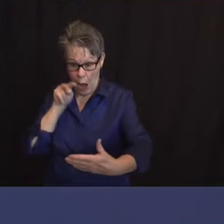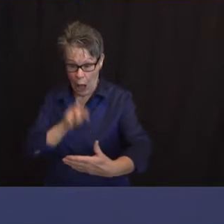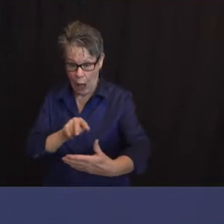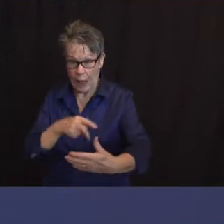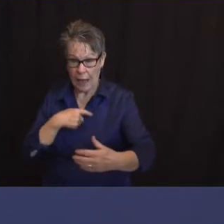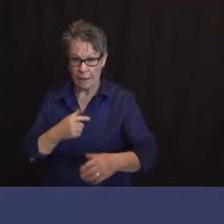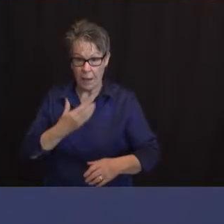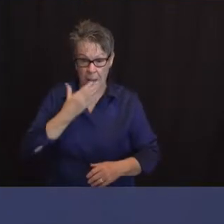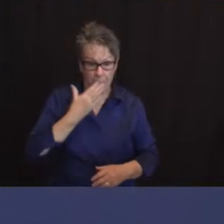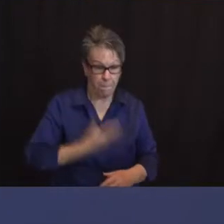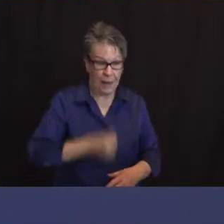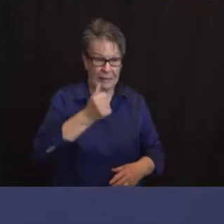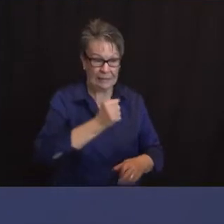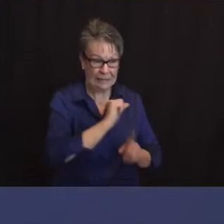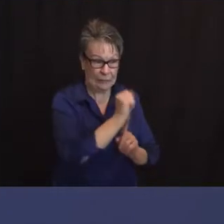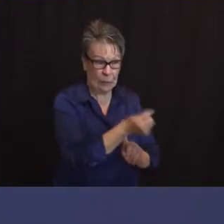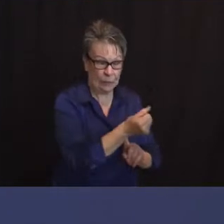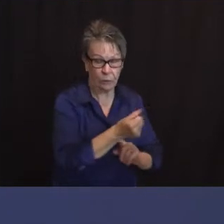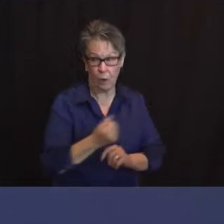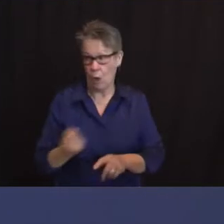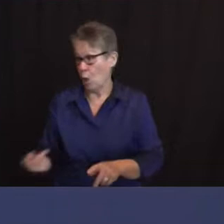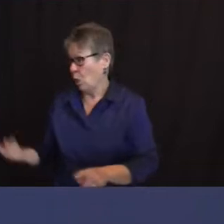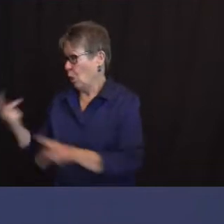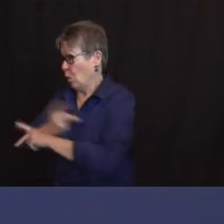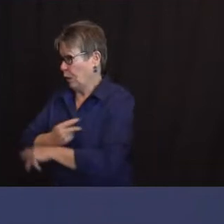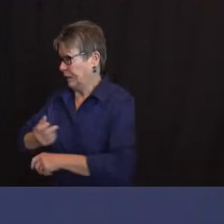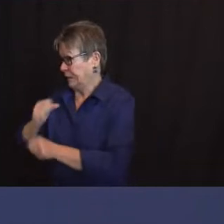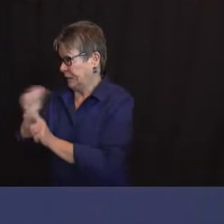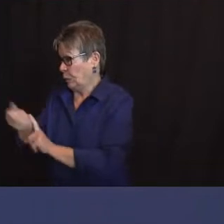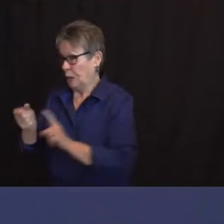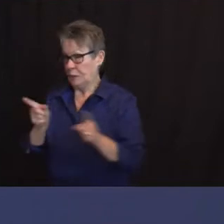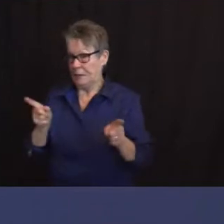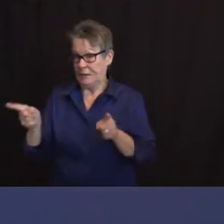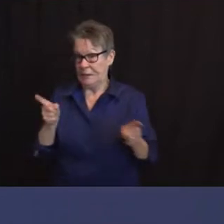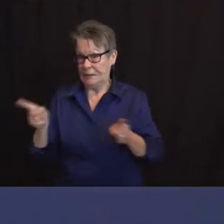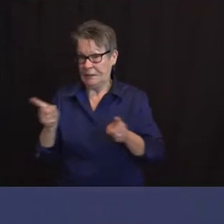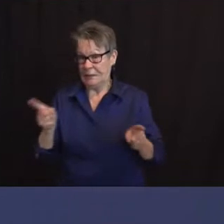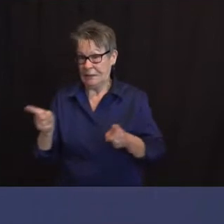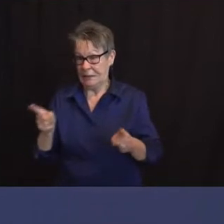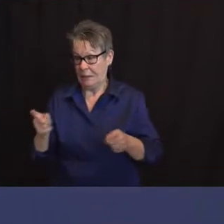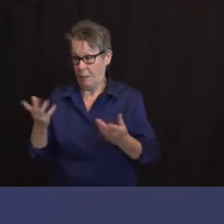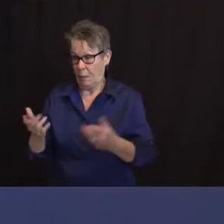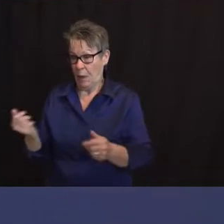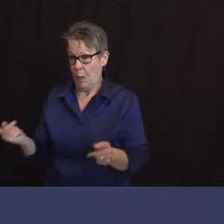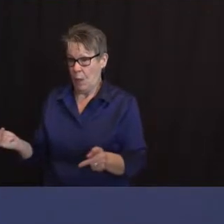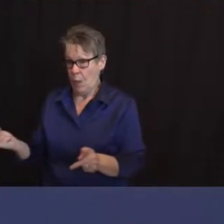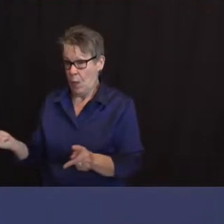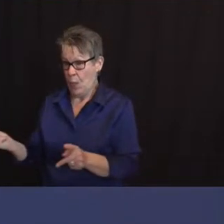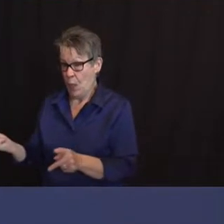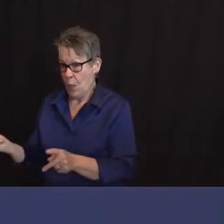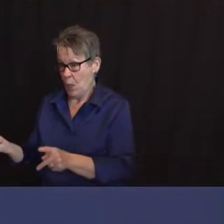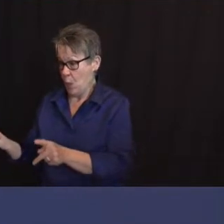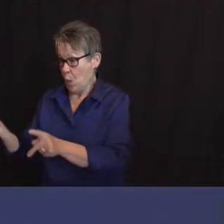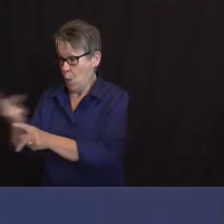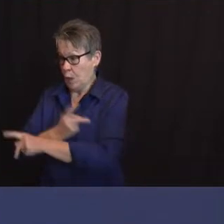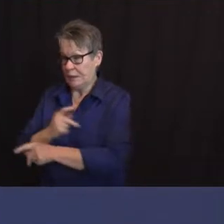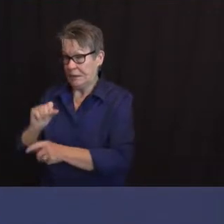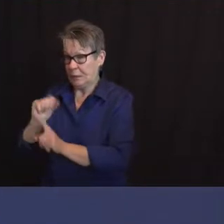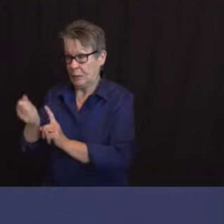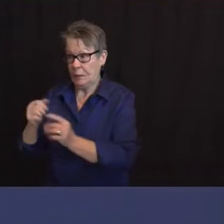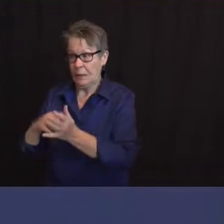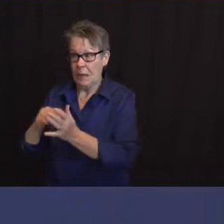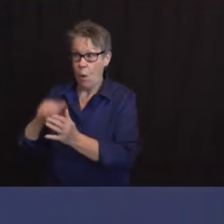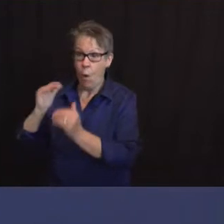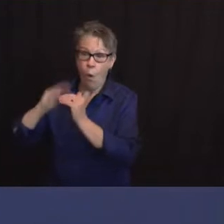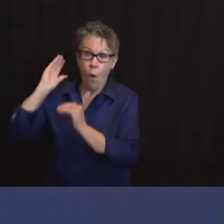pick hospitalizations. They're probably, the worst case is half of what we were at last spring. So that part of it does not worry